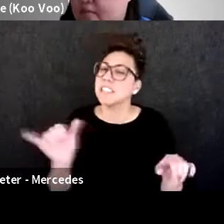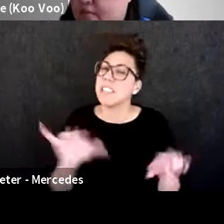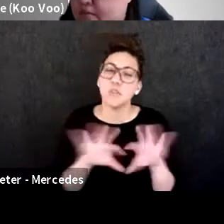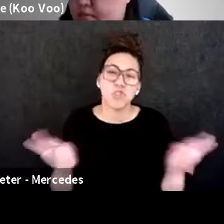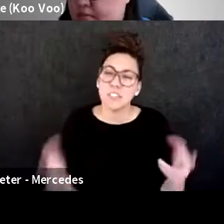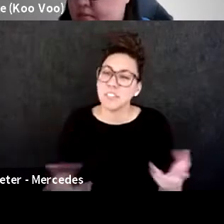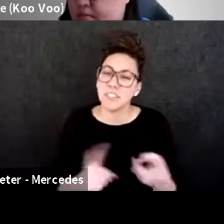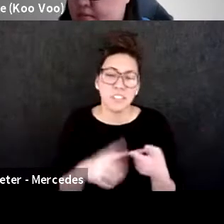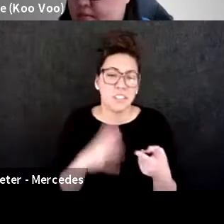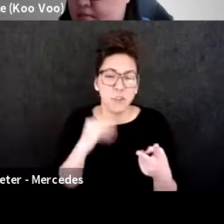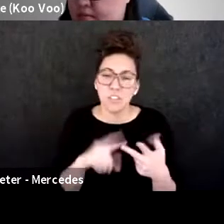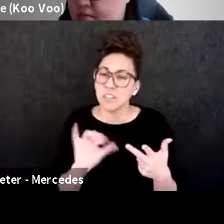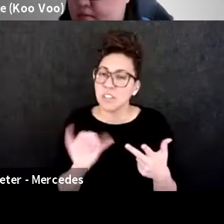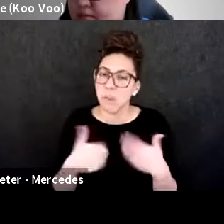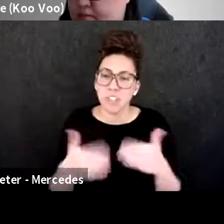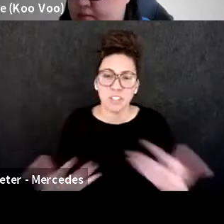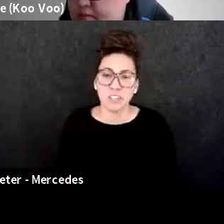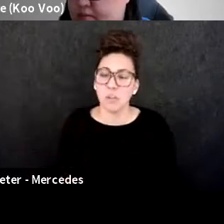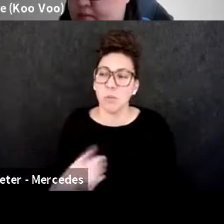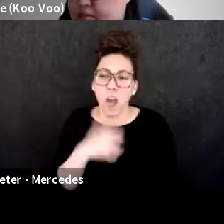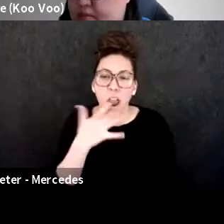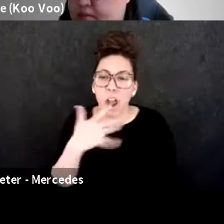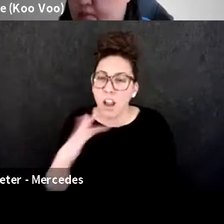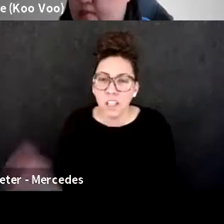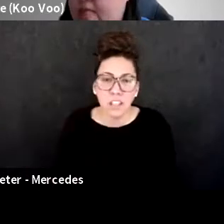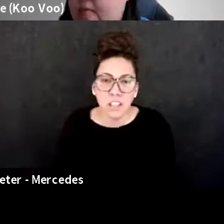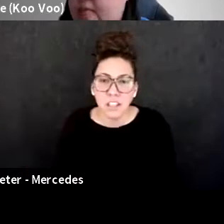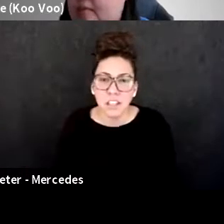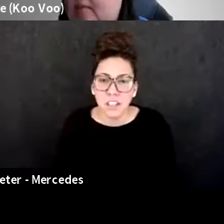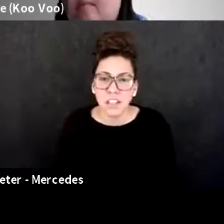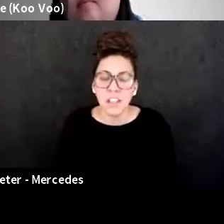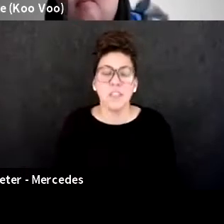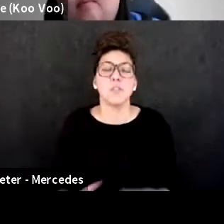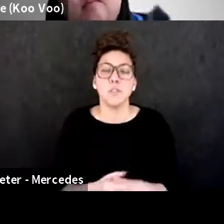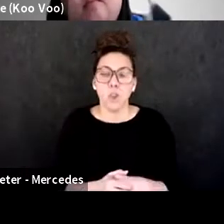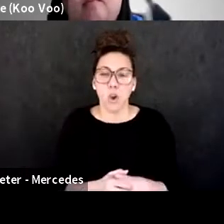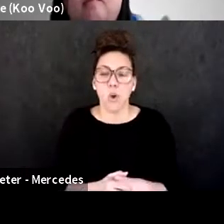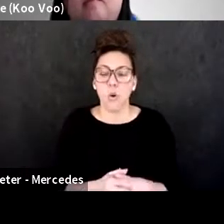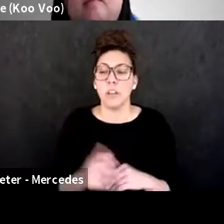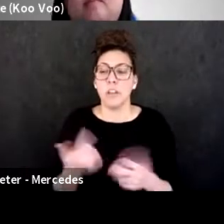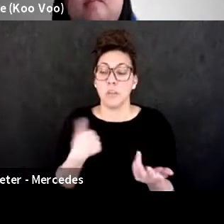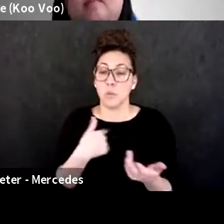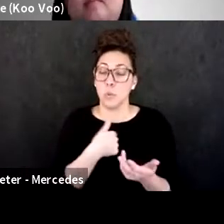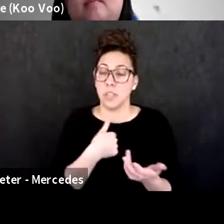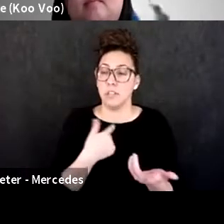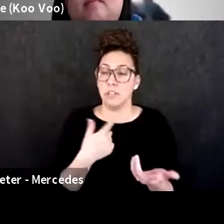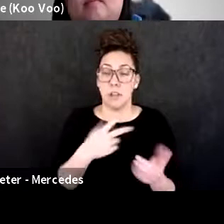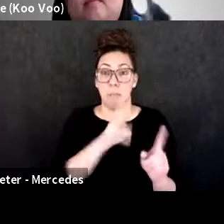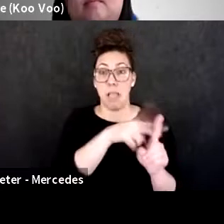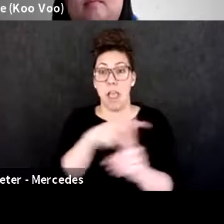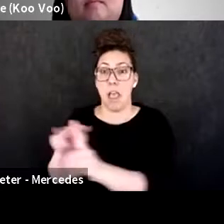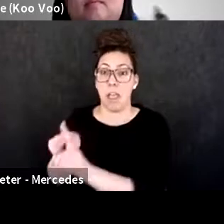experience. We went through the same process. And so I think as applicants build those experiences and learn